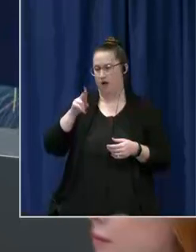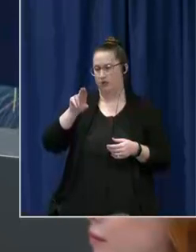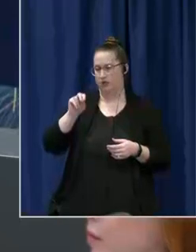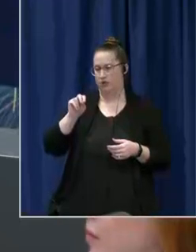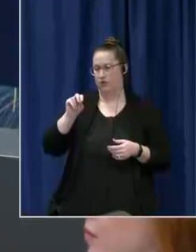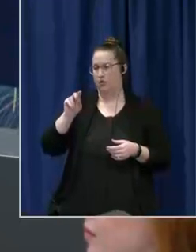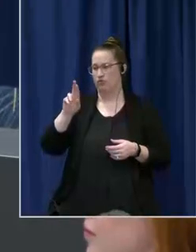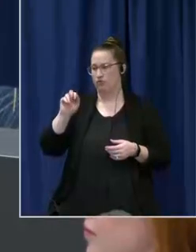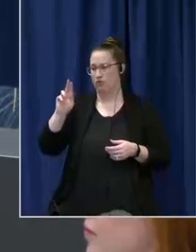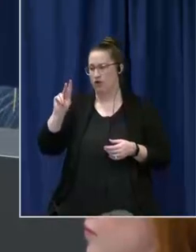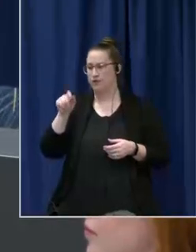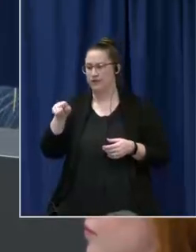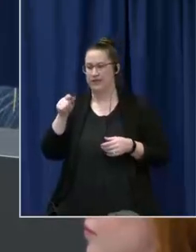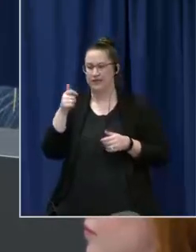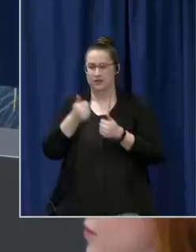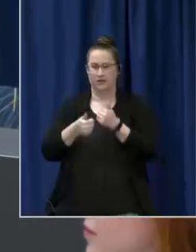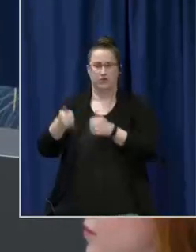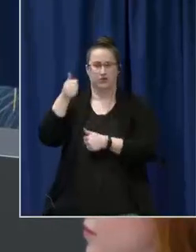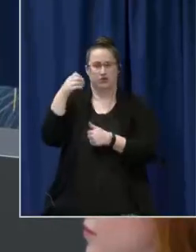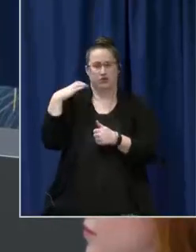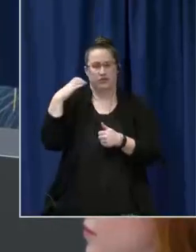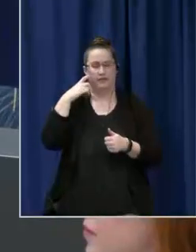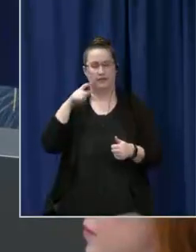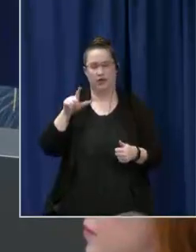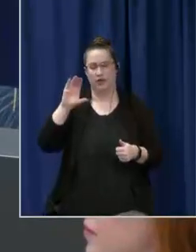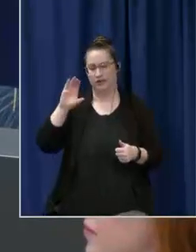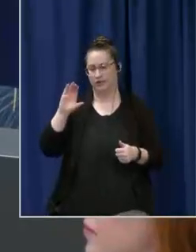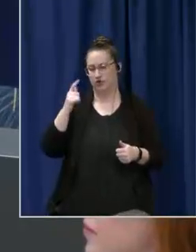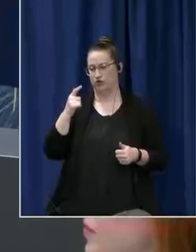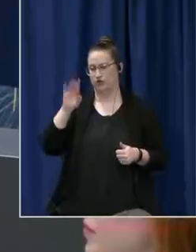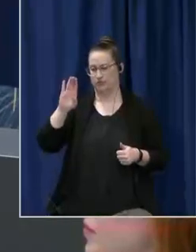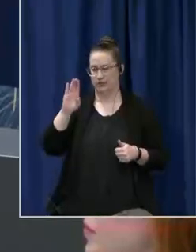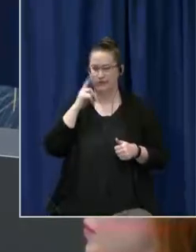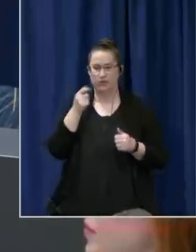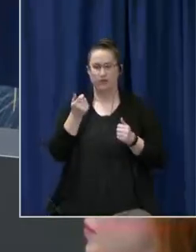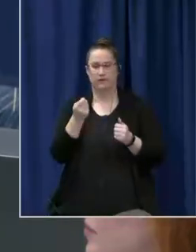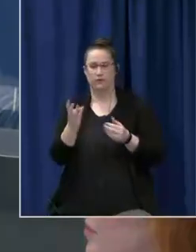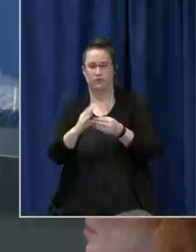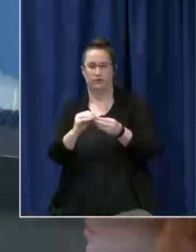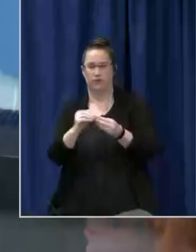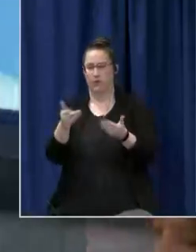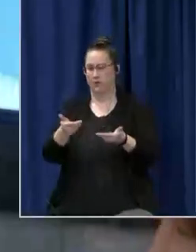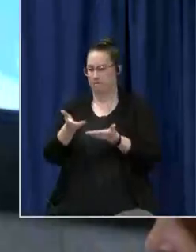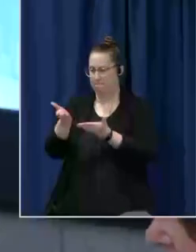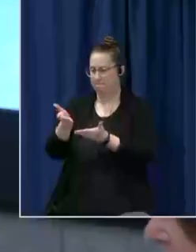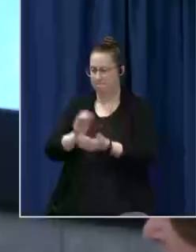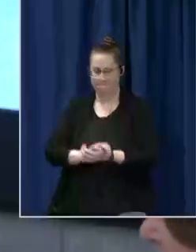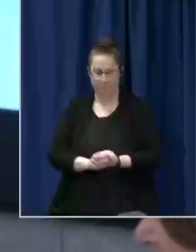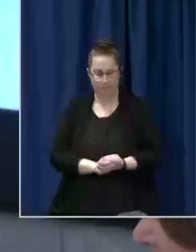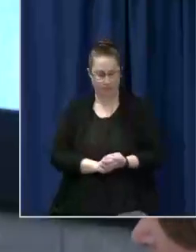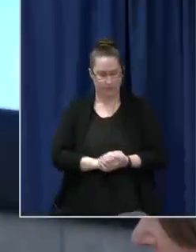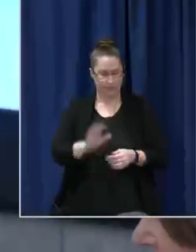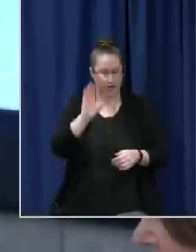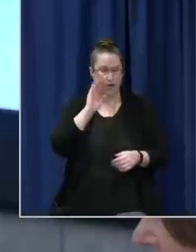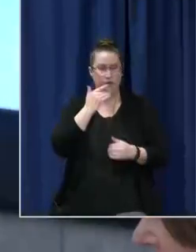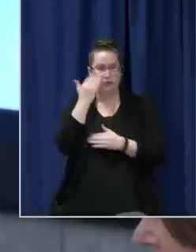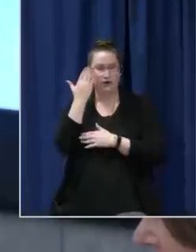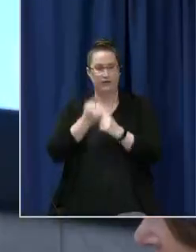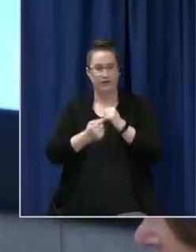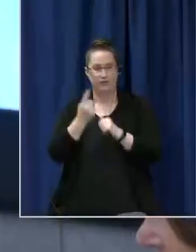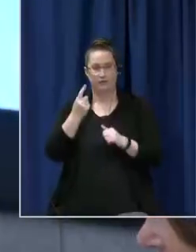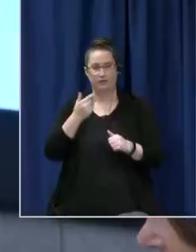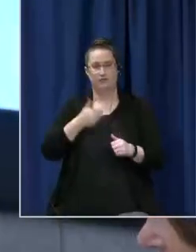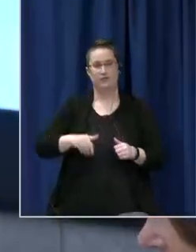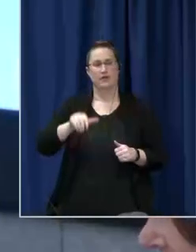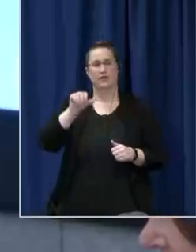of the Consumer and Governmental Affairs Bureau here at the FCC, for a few remarks and a welcome. Good morning, everyone. My name is